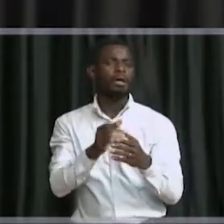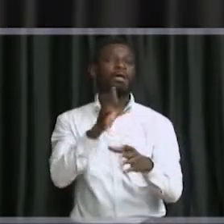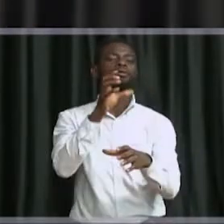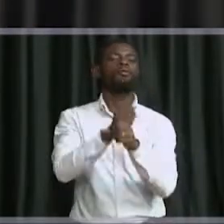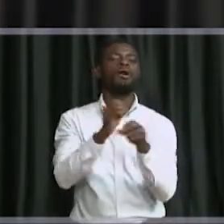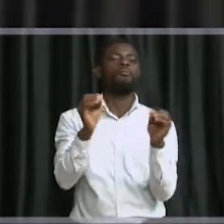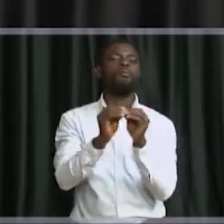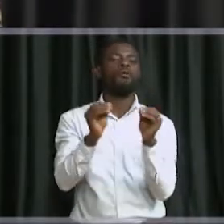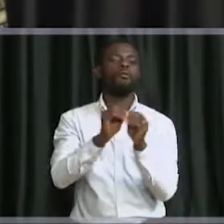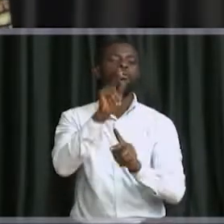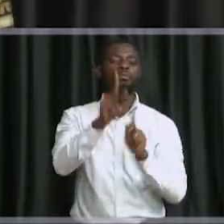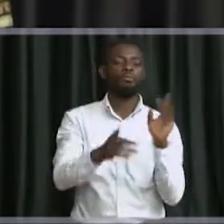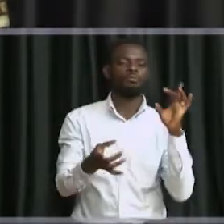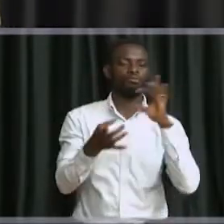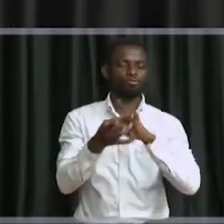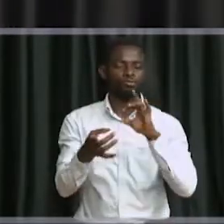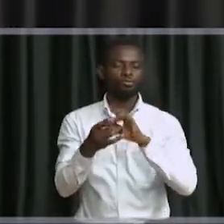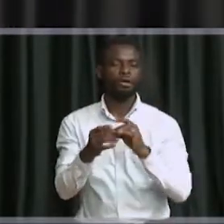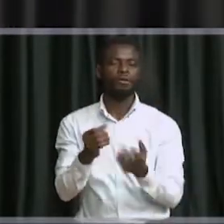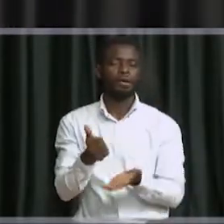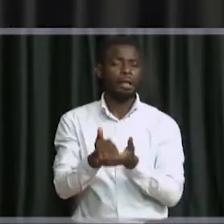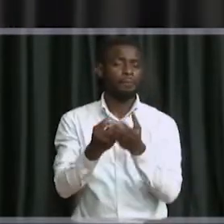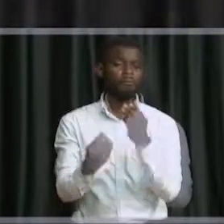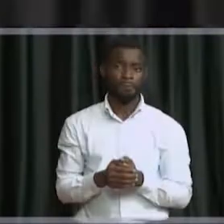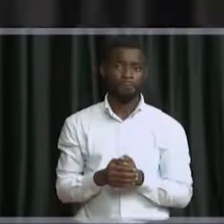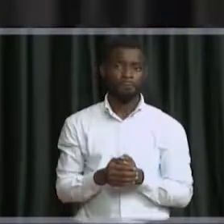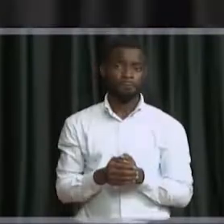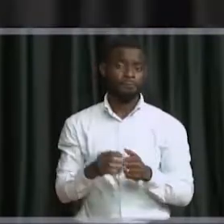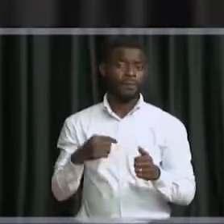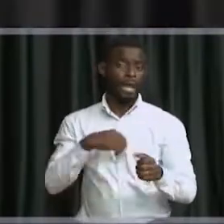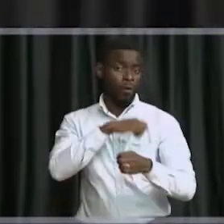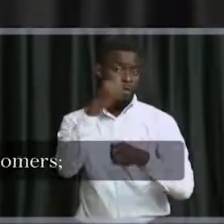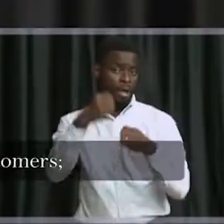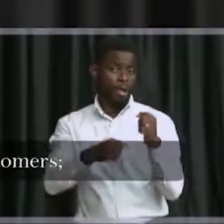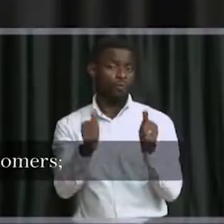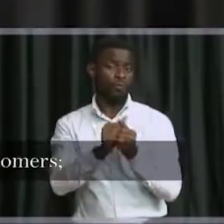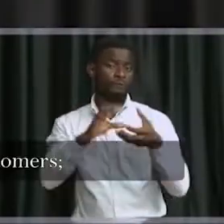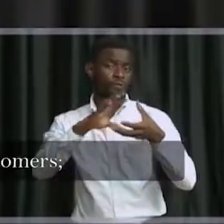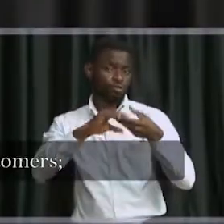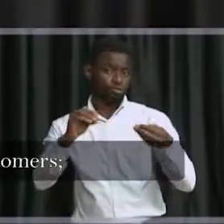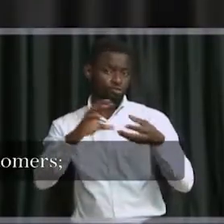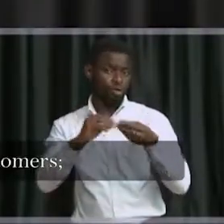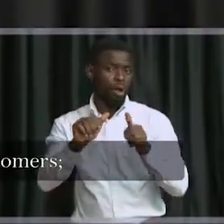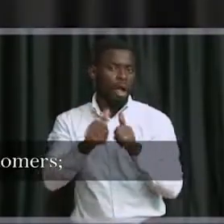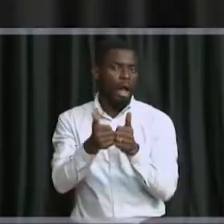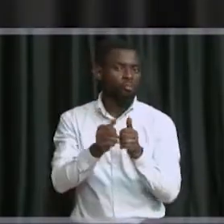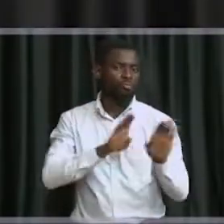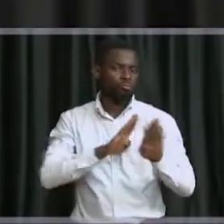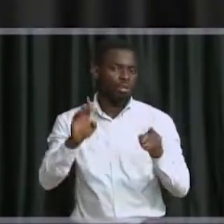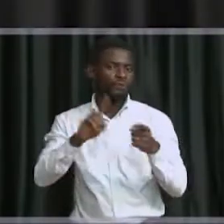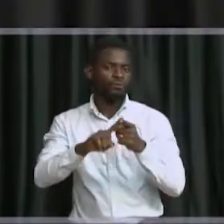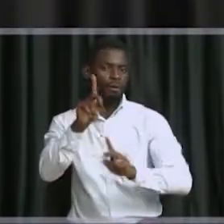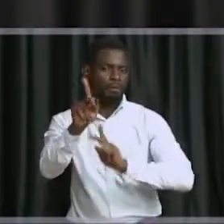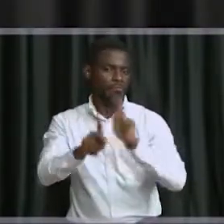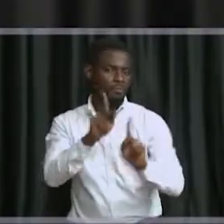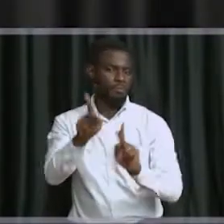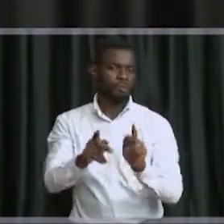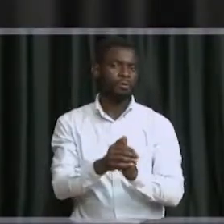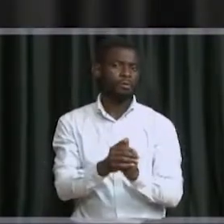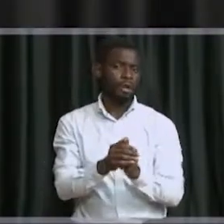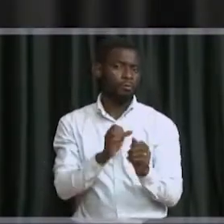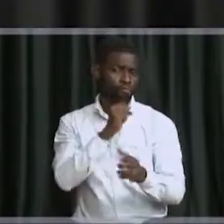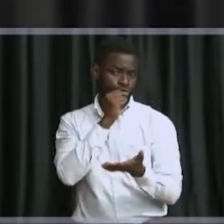sahudubibrii na mwajuma nansu enyini ma mifasemi nchatuwa mau mjidisee ubi nyadi